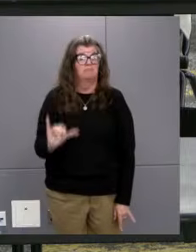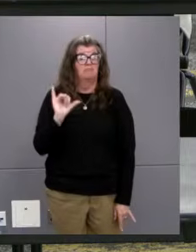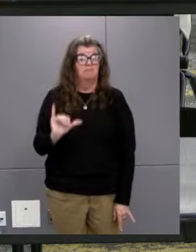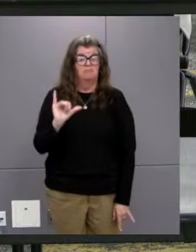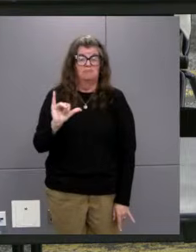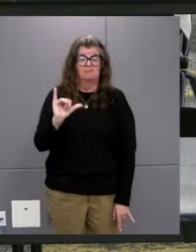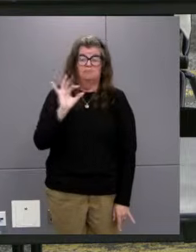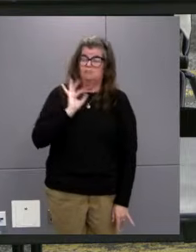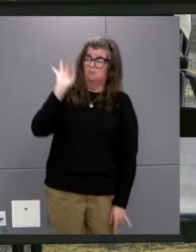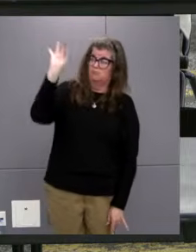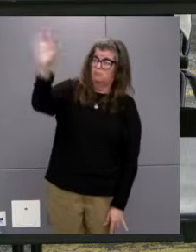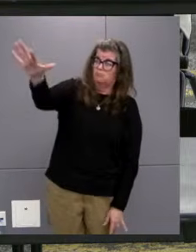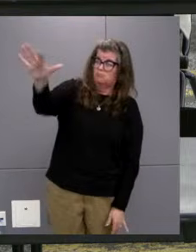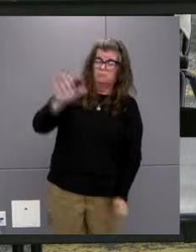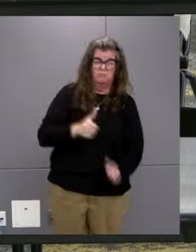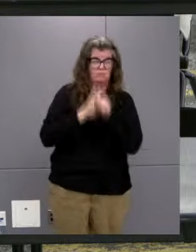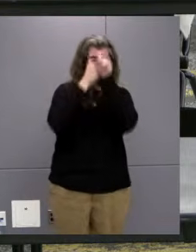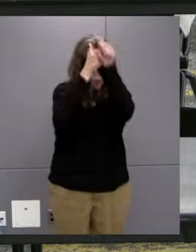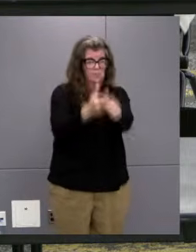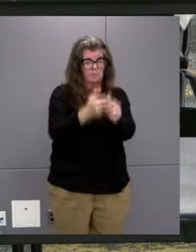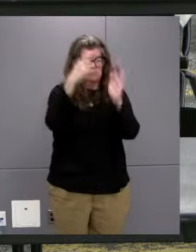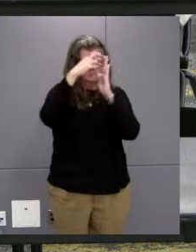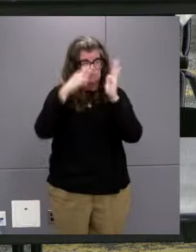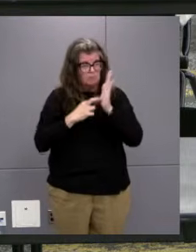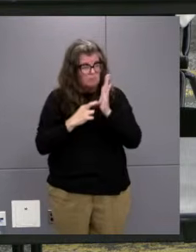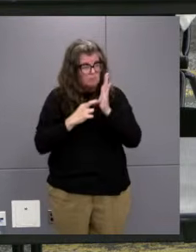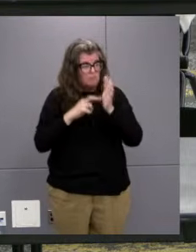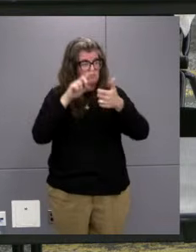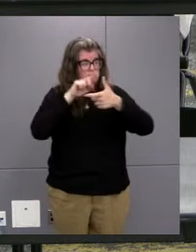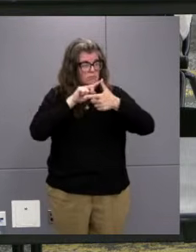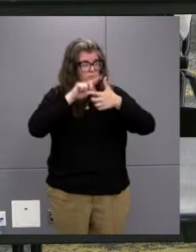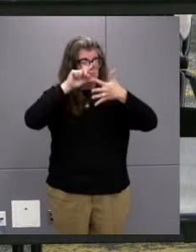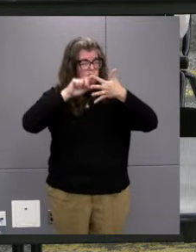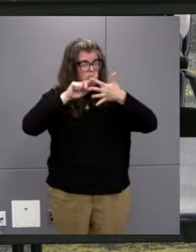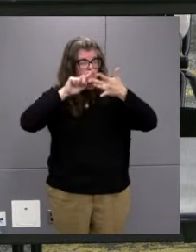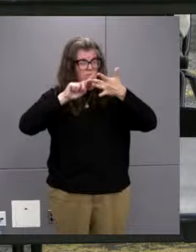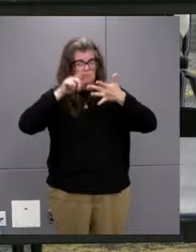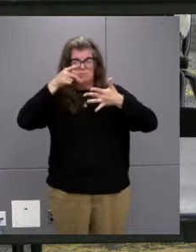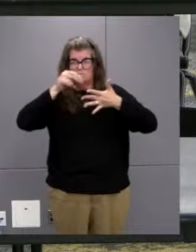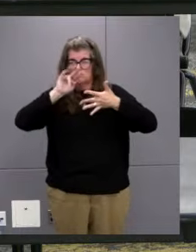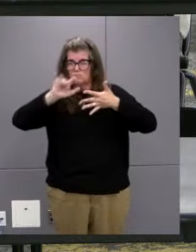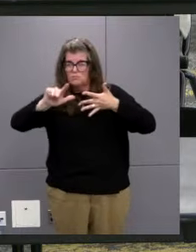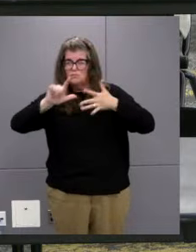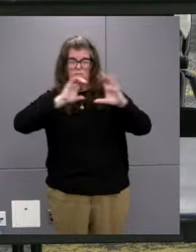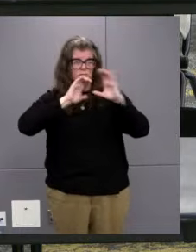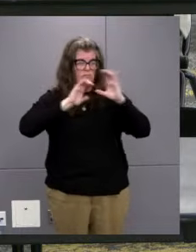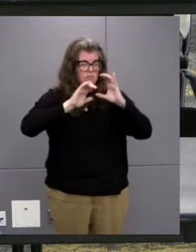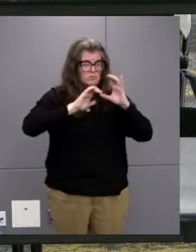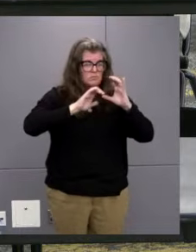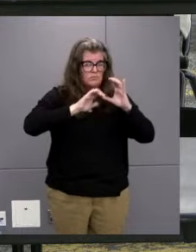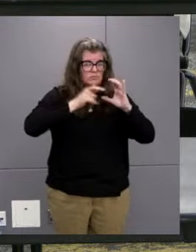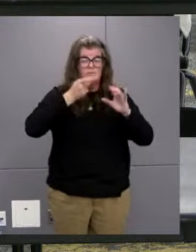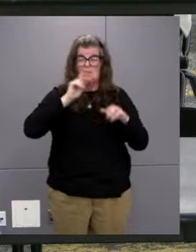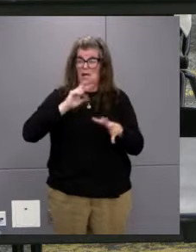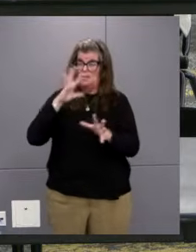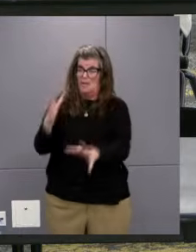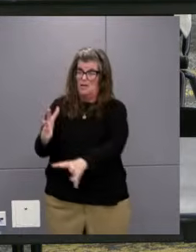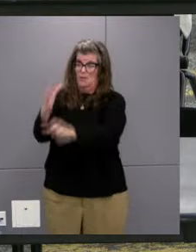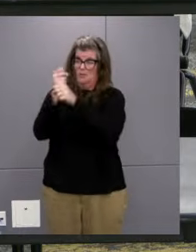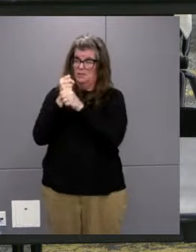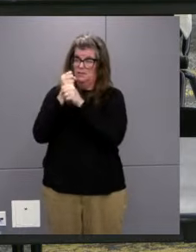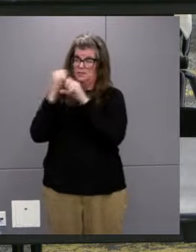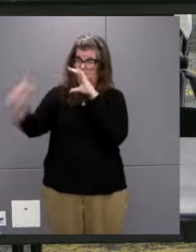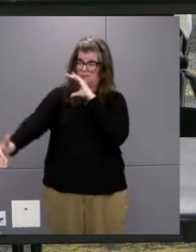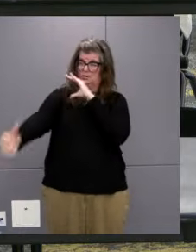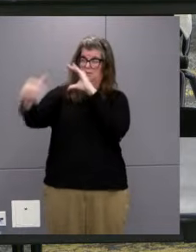followed protocol. Protocol was followed again through the portal. And then I received what I deemed to